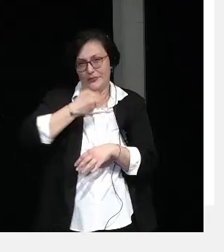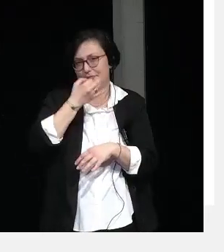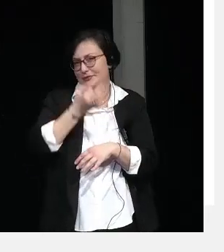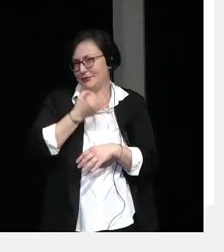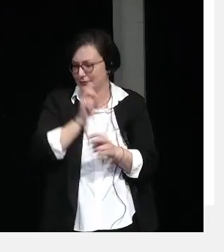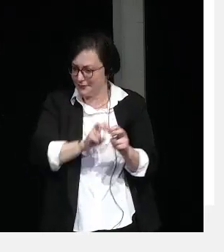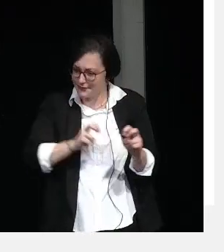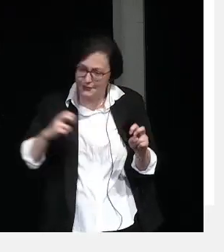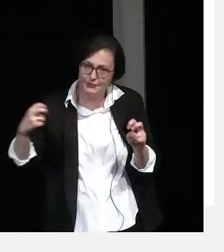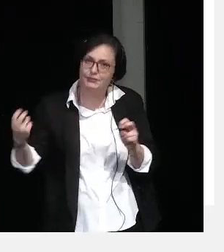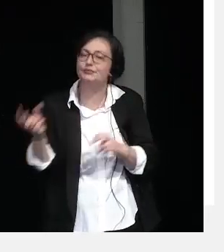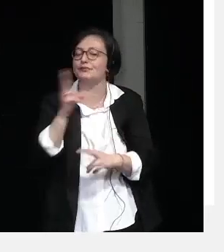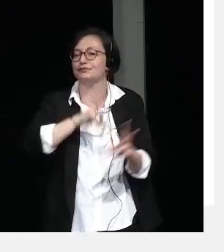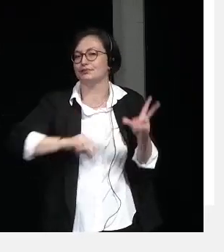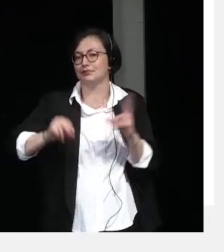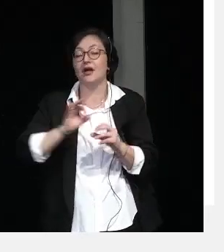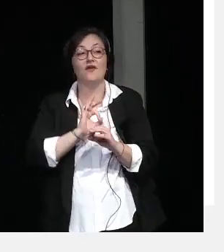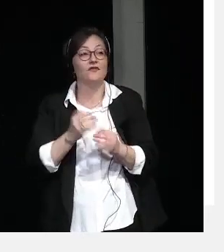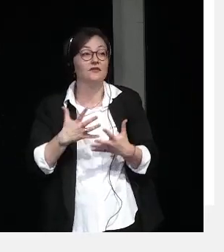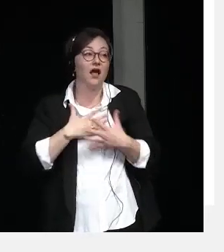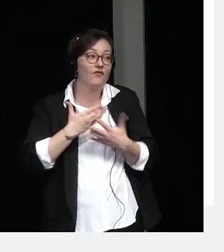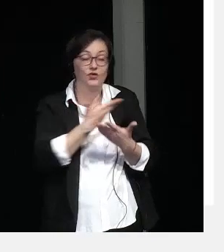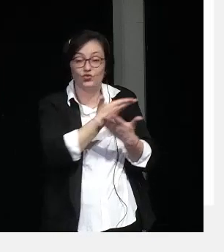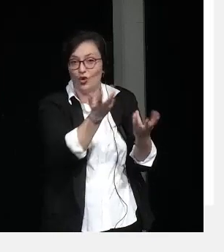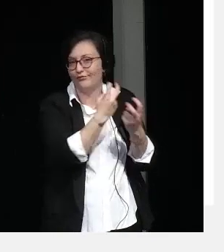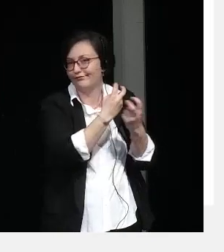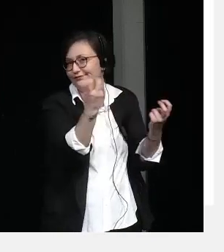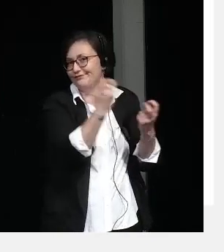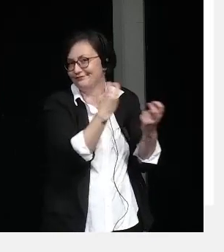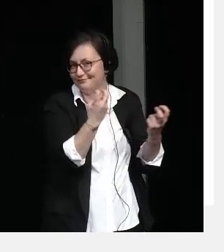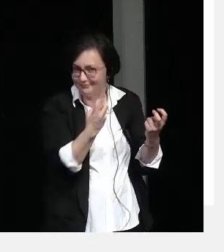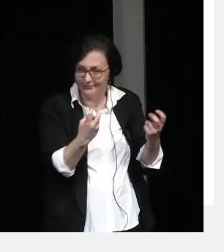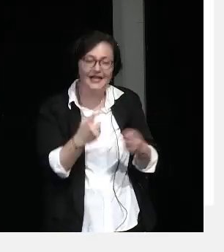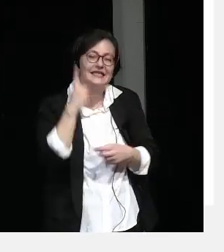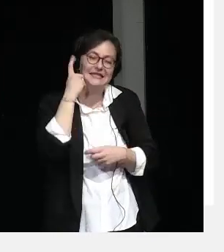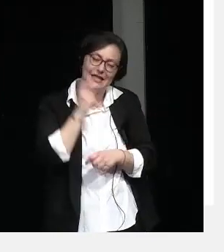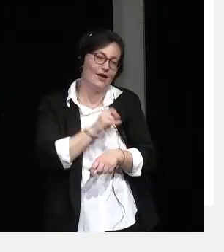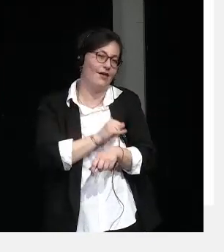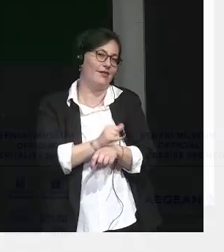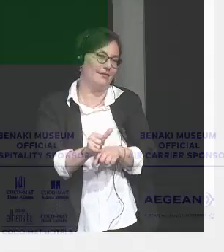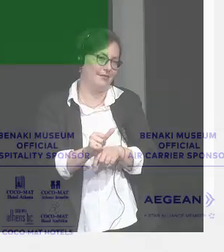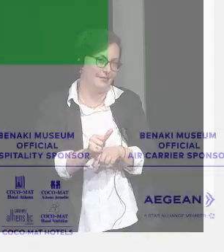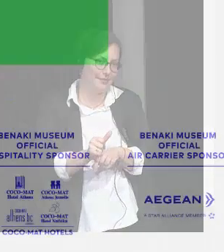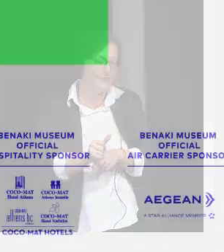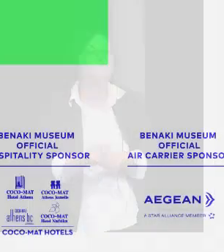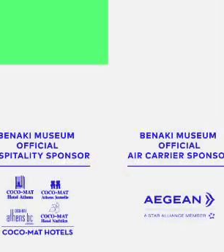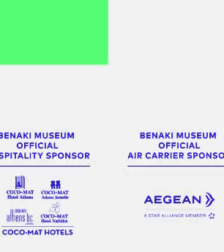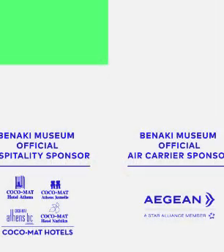are a bit late. Thank you very much, and see you in the next CoMuseum. Have a lovely evening.